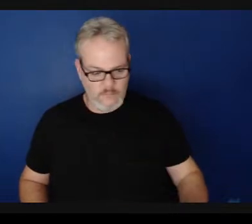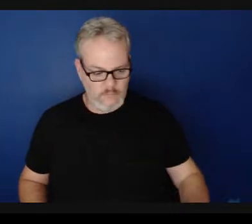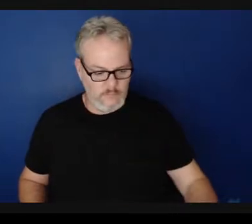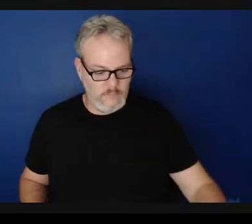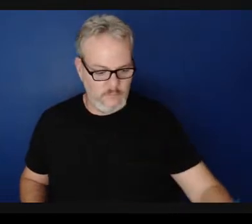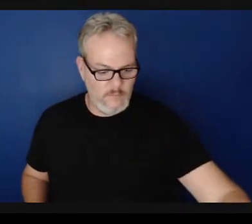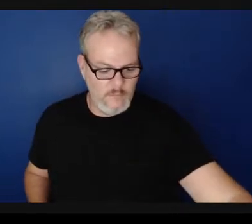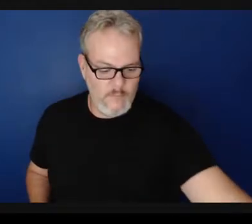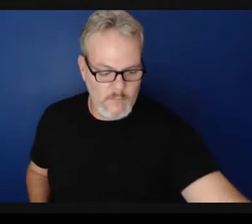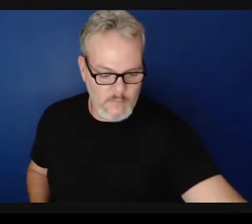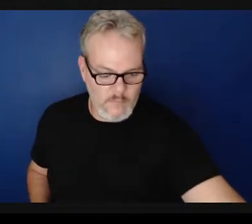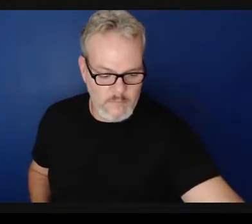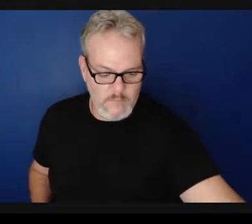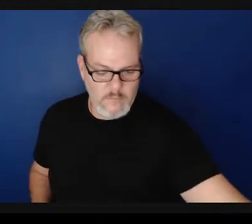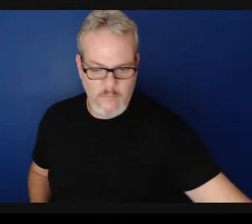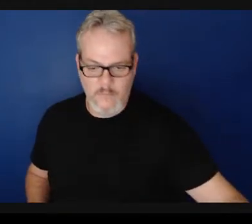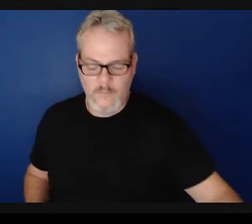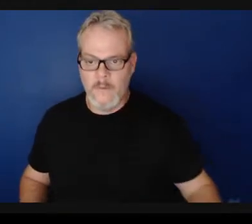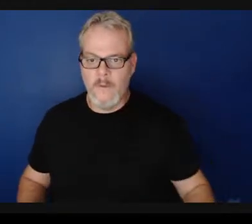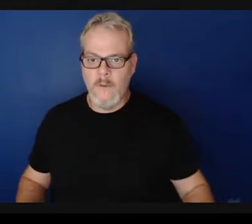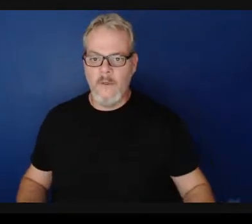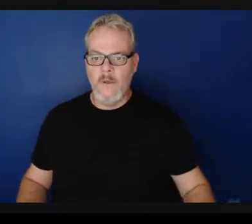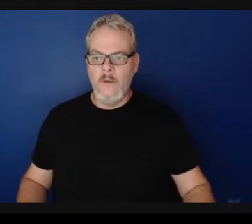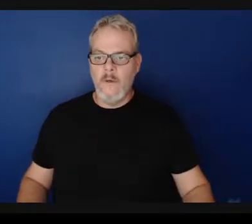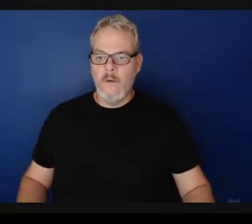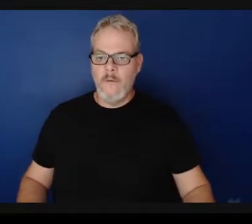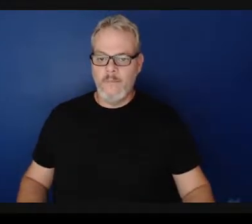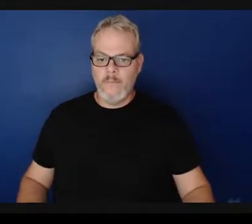dot of that size on there as well, right? And the